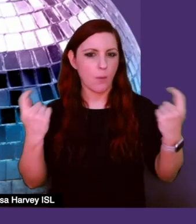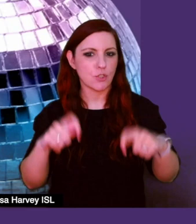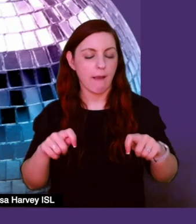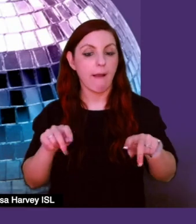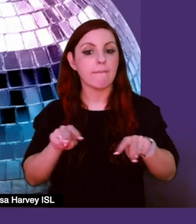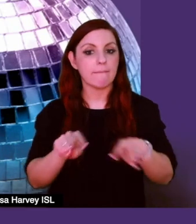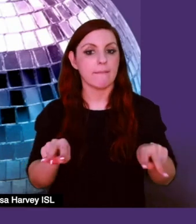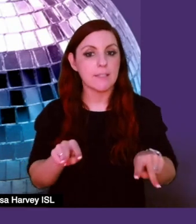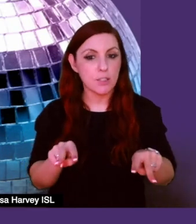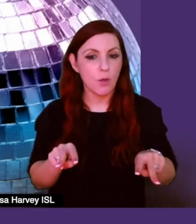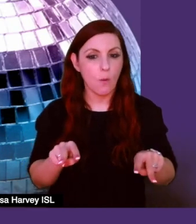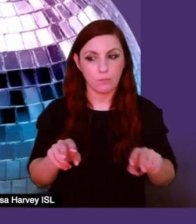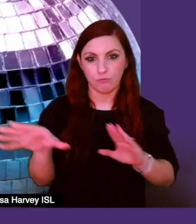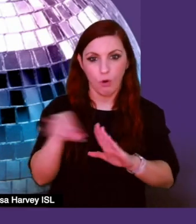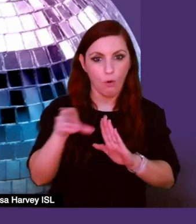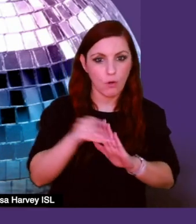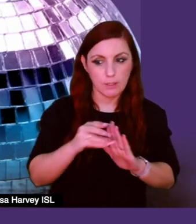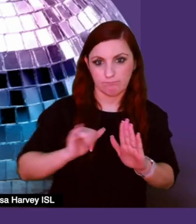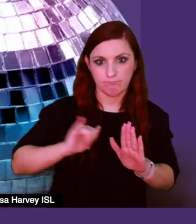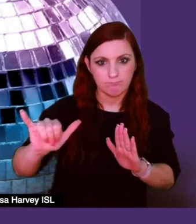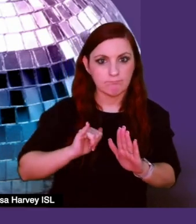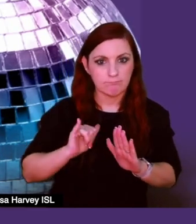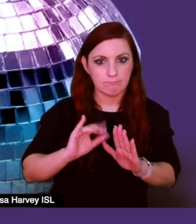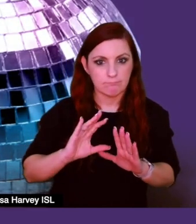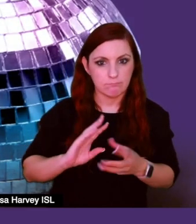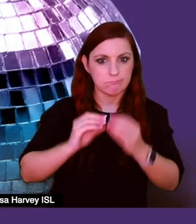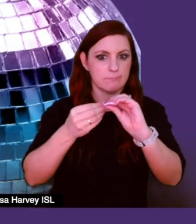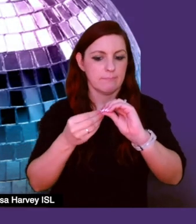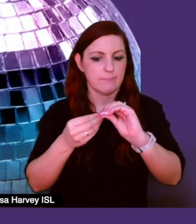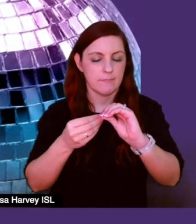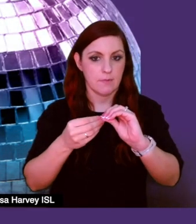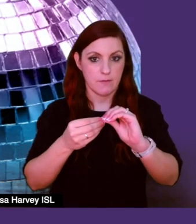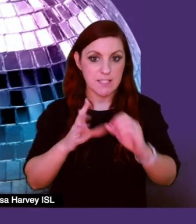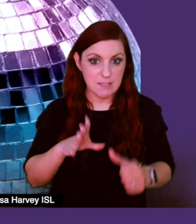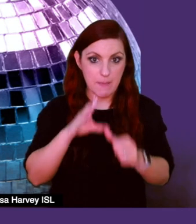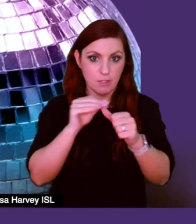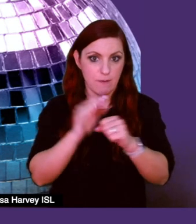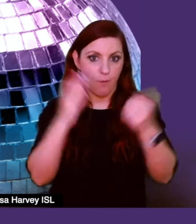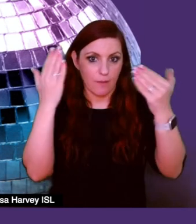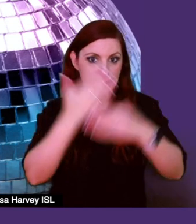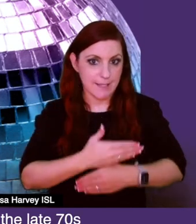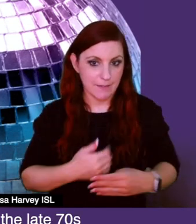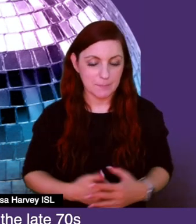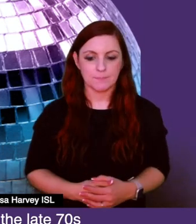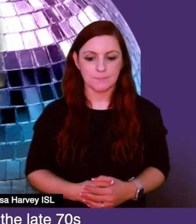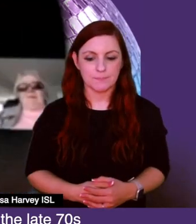now share with you a recording that we made together just for this event.